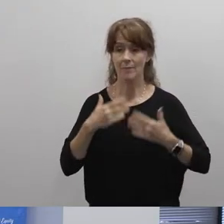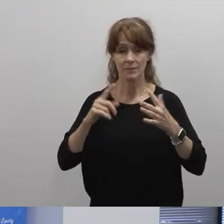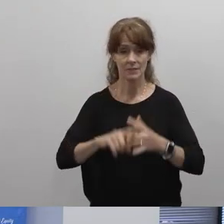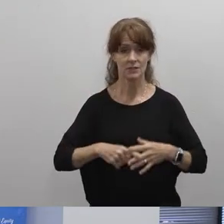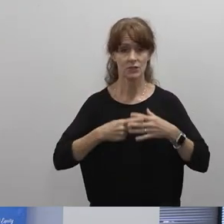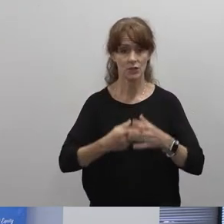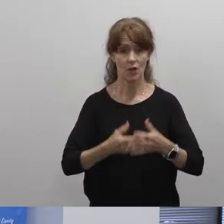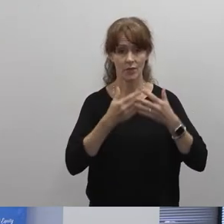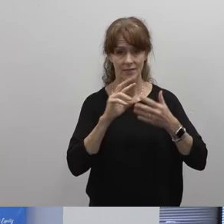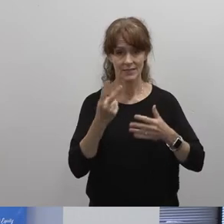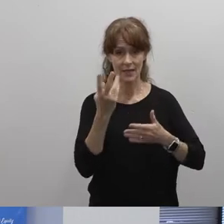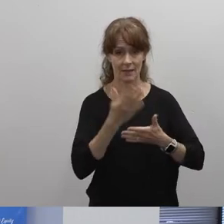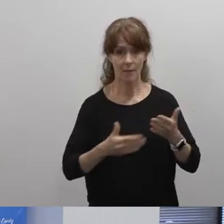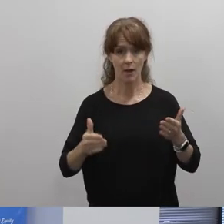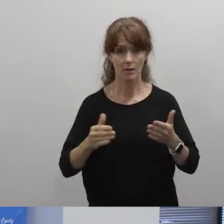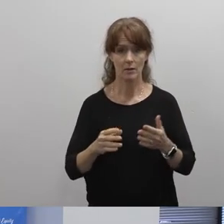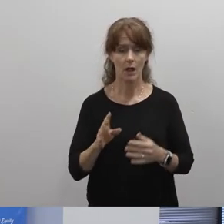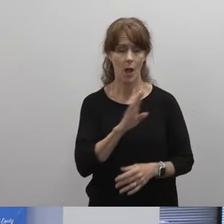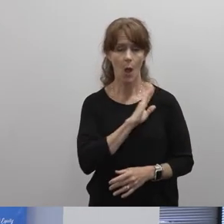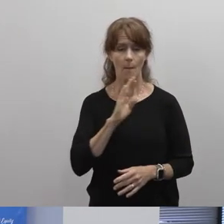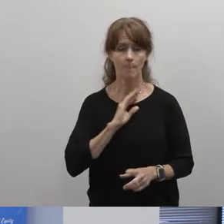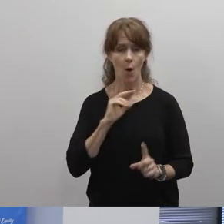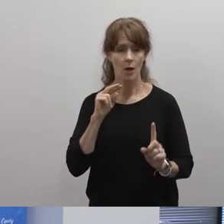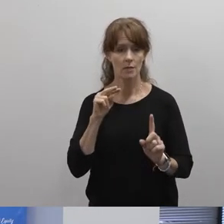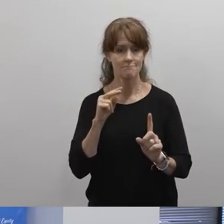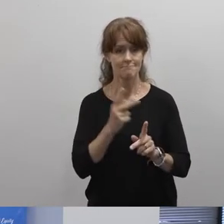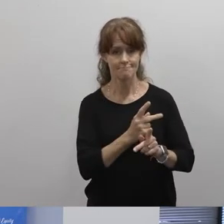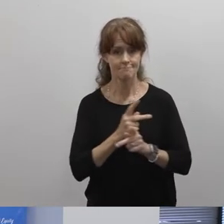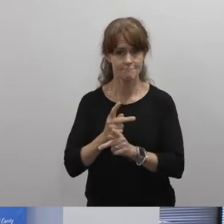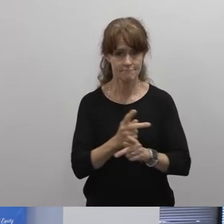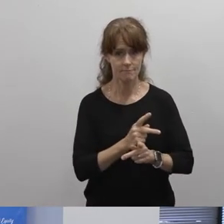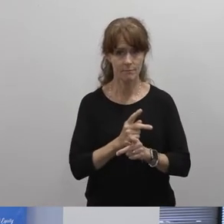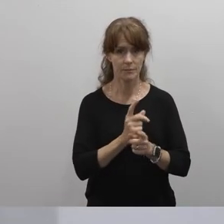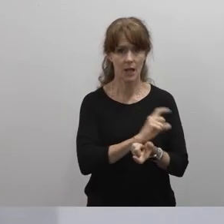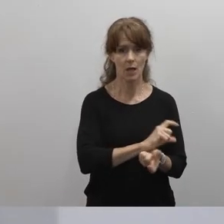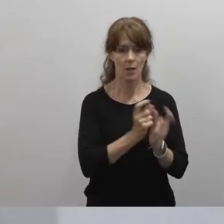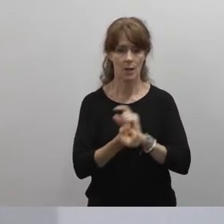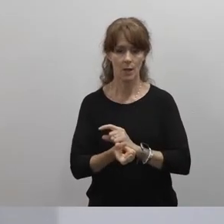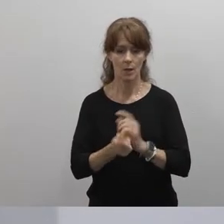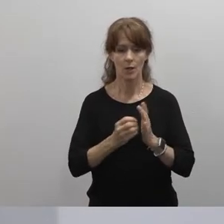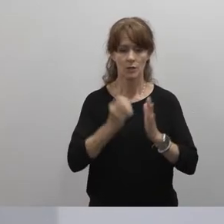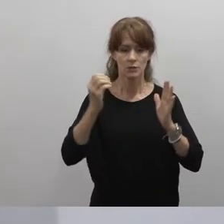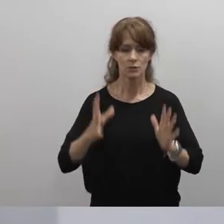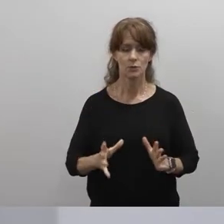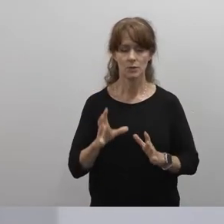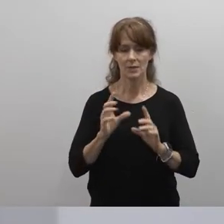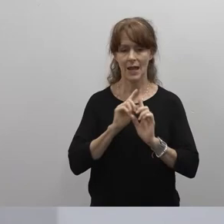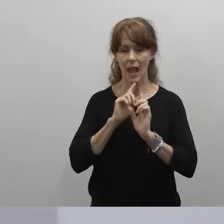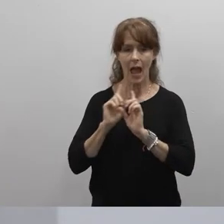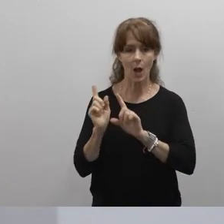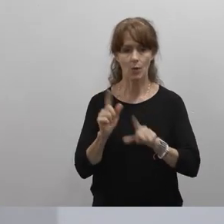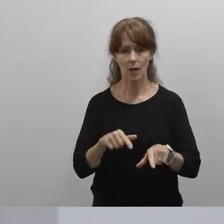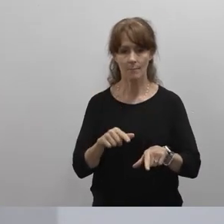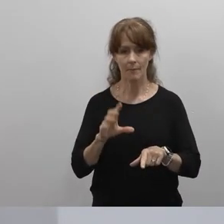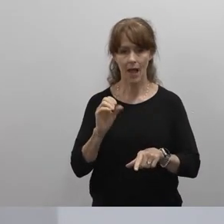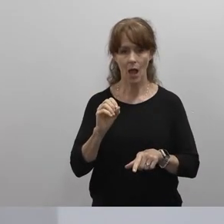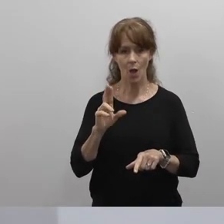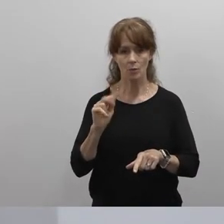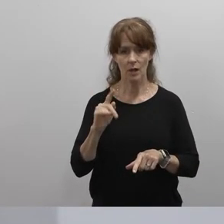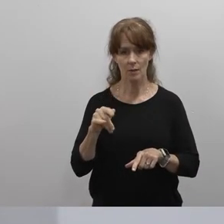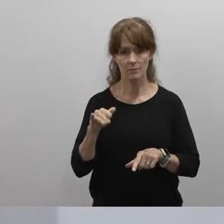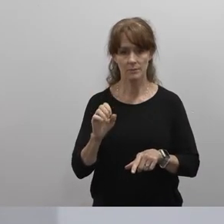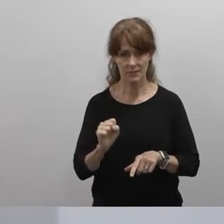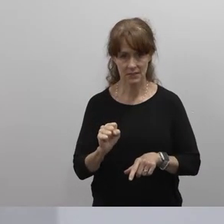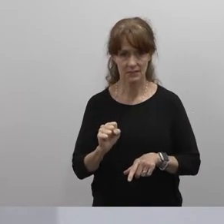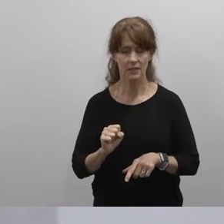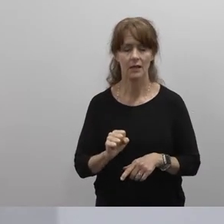the morning around board governance and specifically our transition to a more student outcomes focused board governance approach.